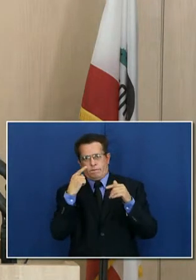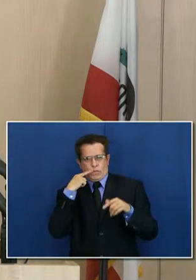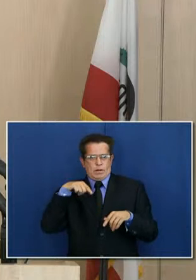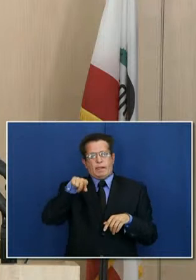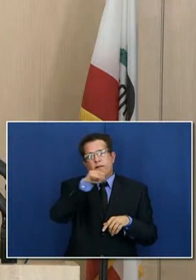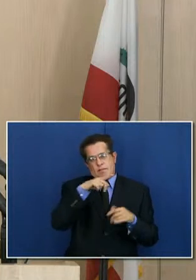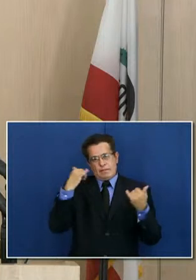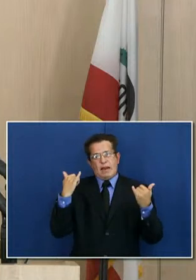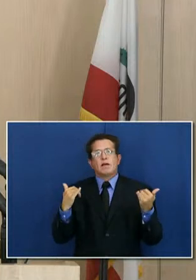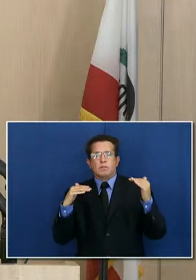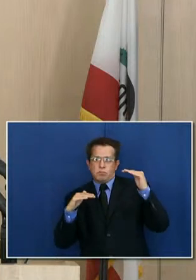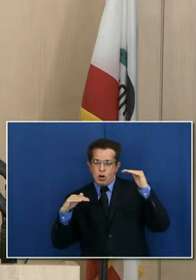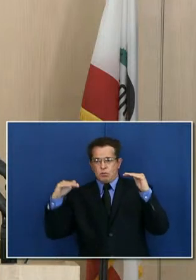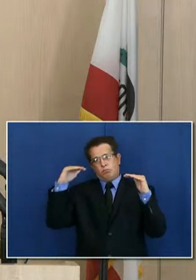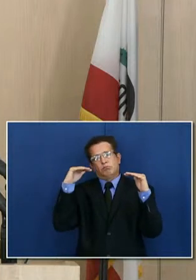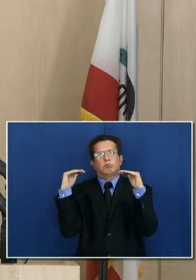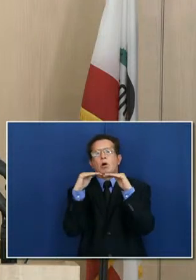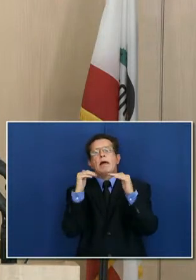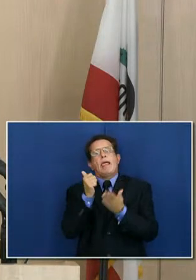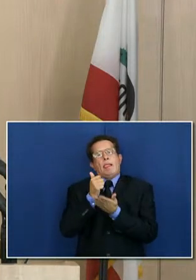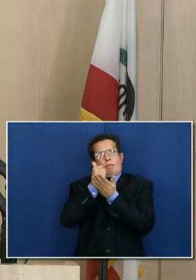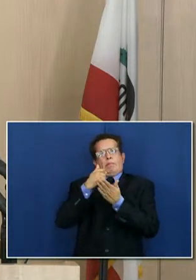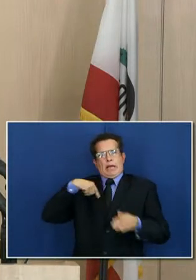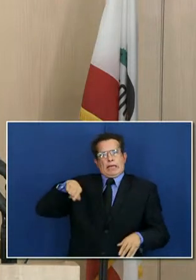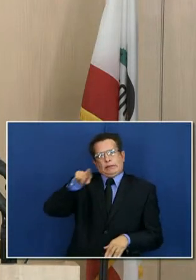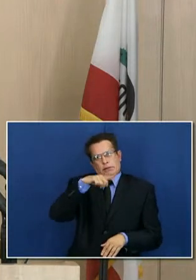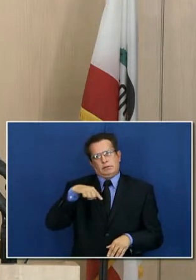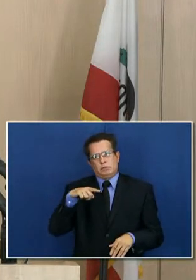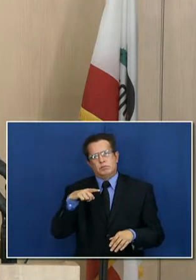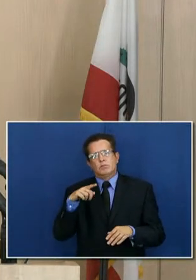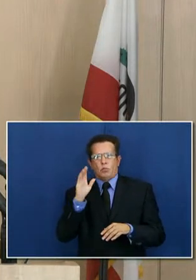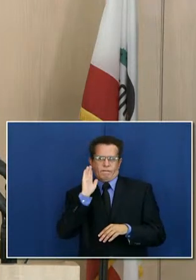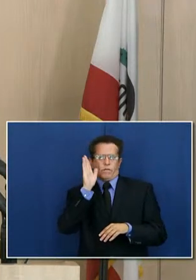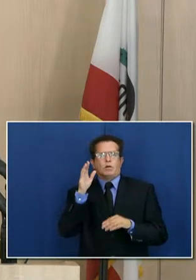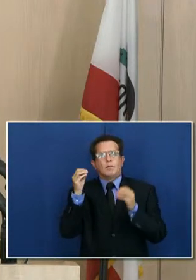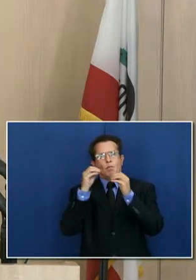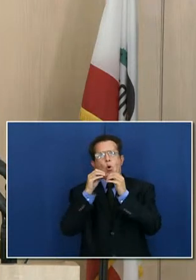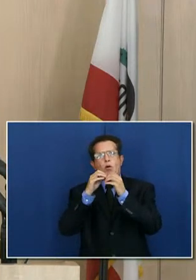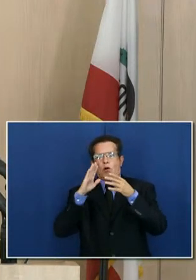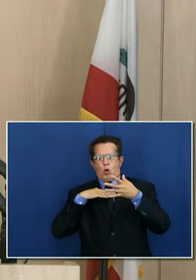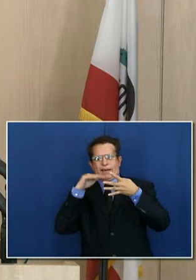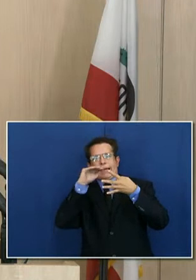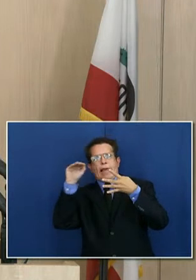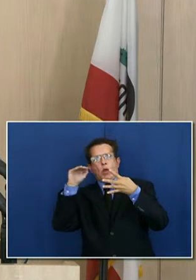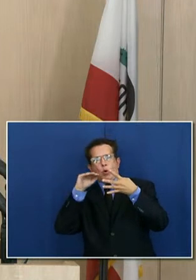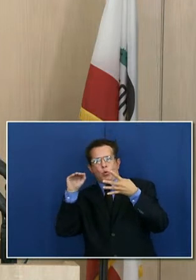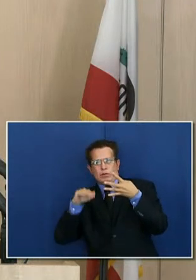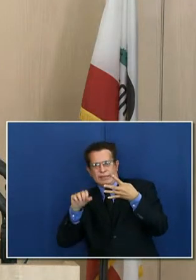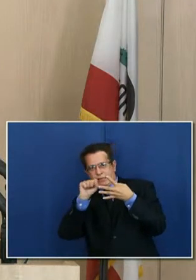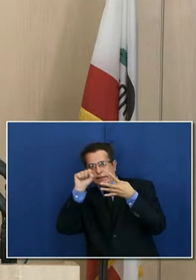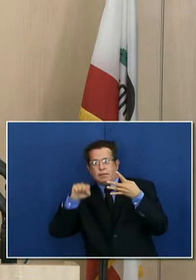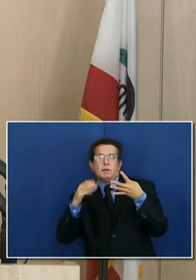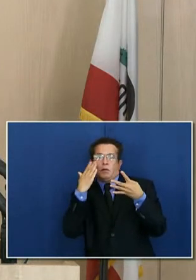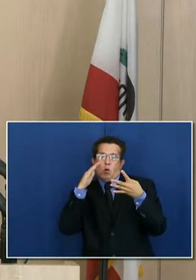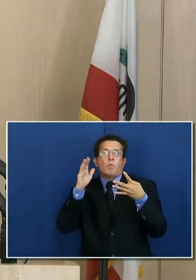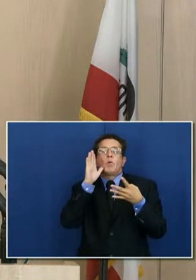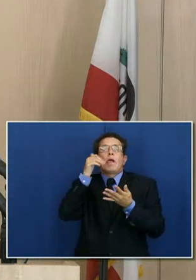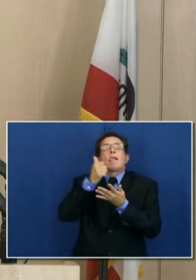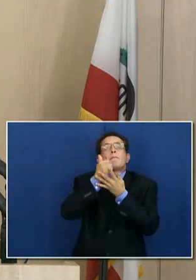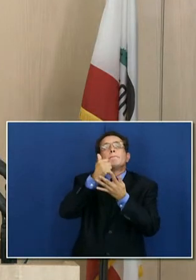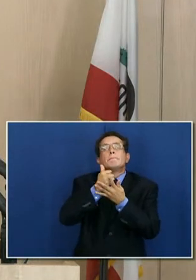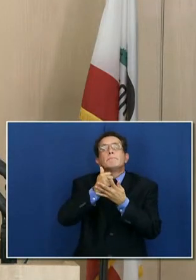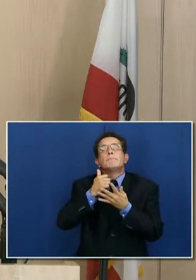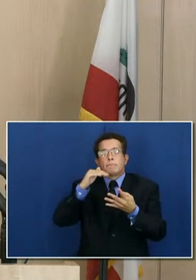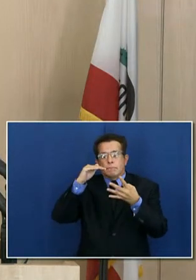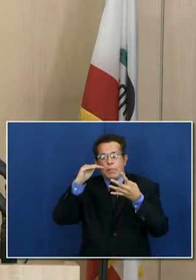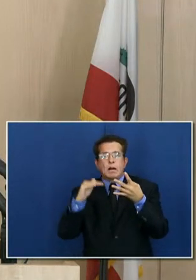to descend, in helping us with our overall tiered system and perhaps giving us a little bit of flexibility. But that